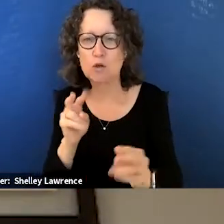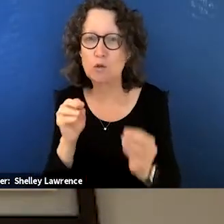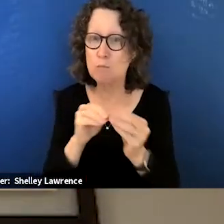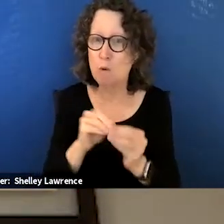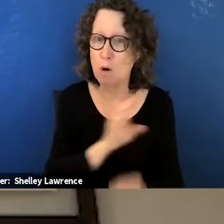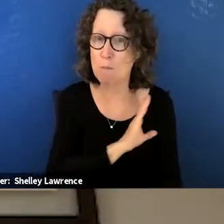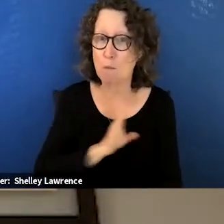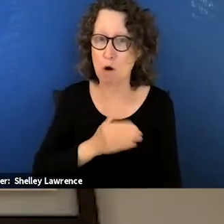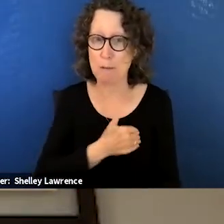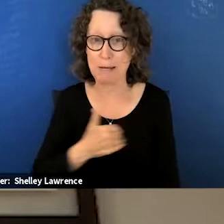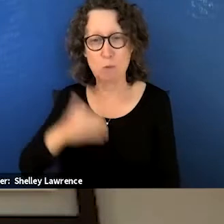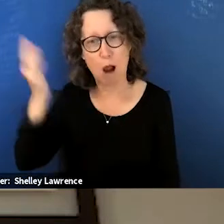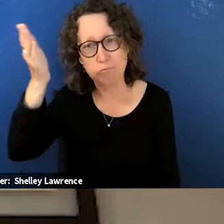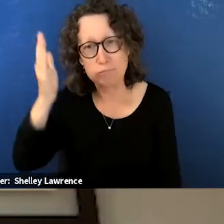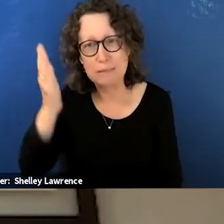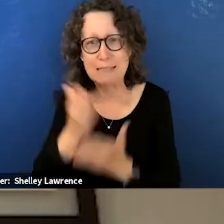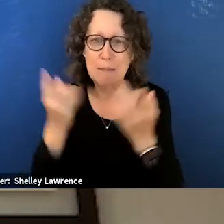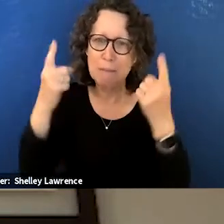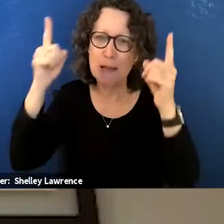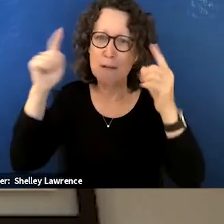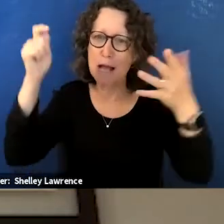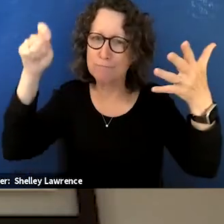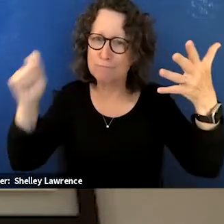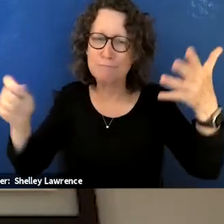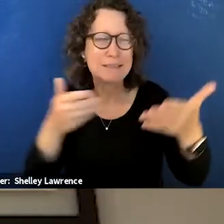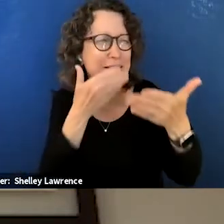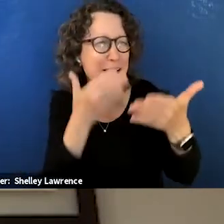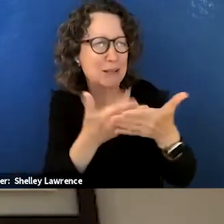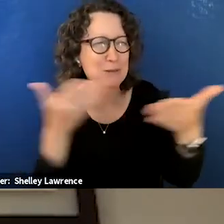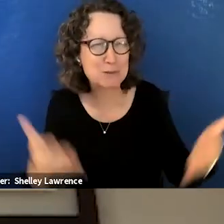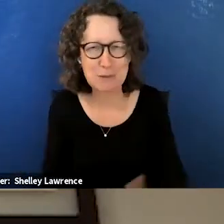meetings where I will present some accomplishments. Thank you very much.